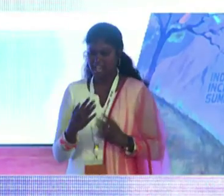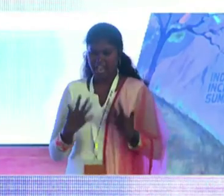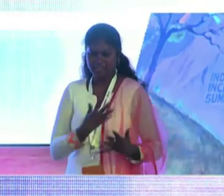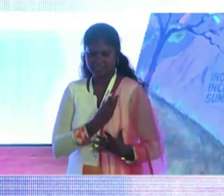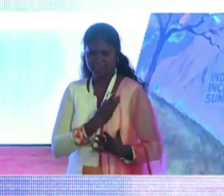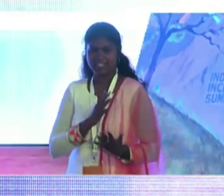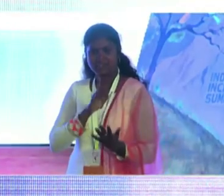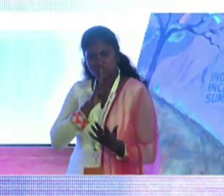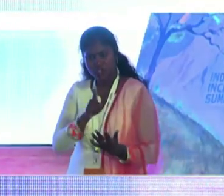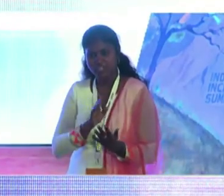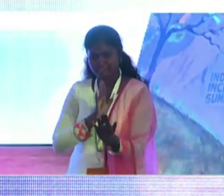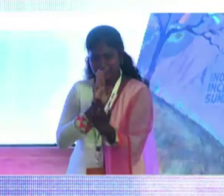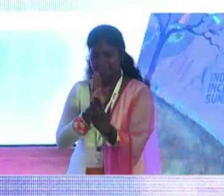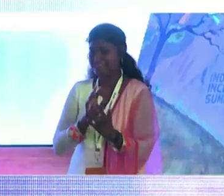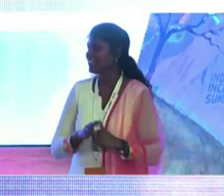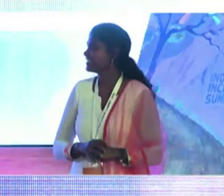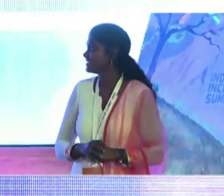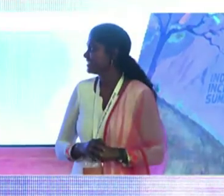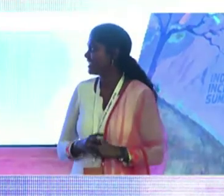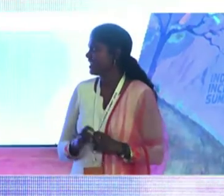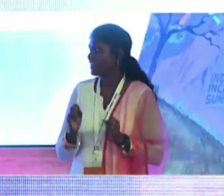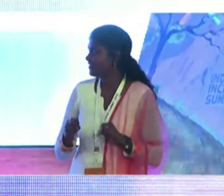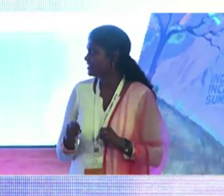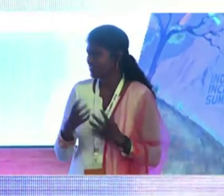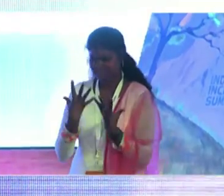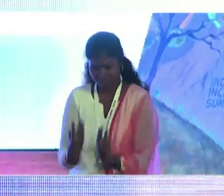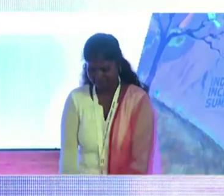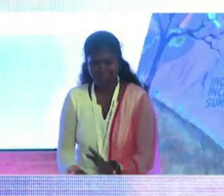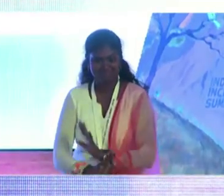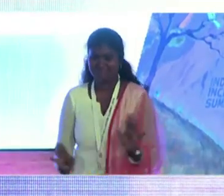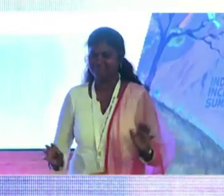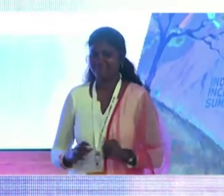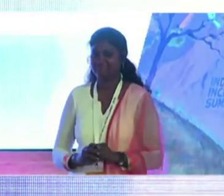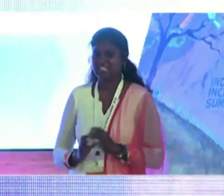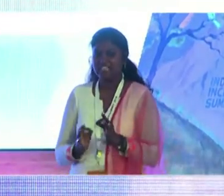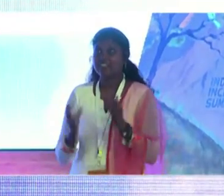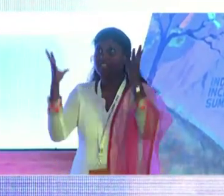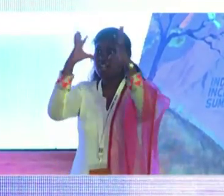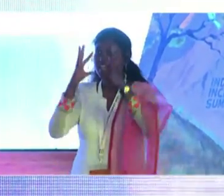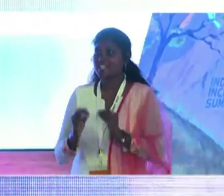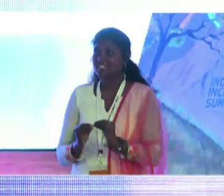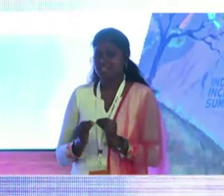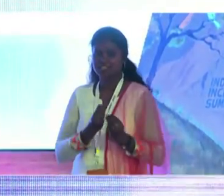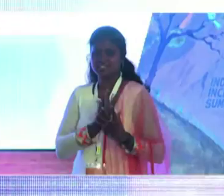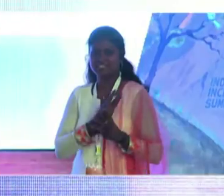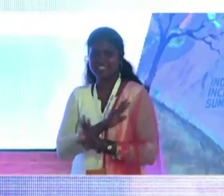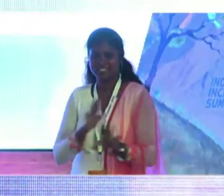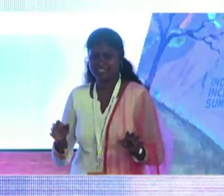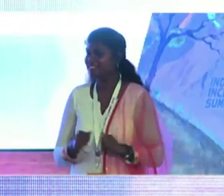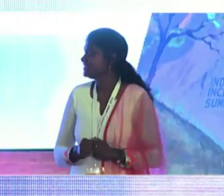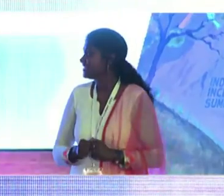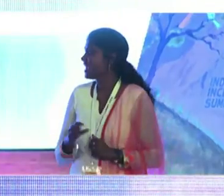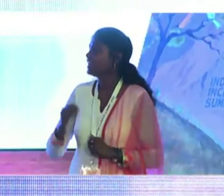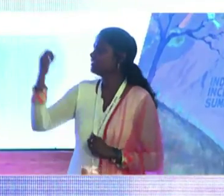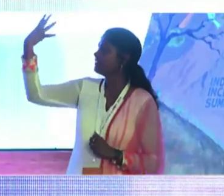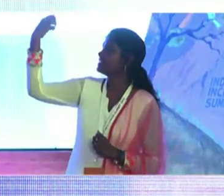blink. I know my hope will never sink. The dark is no more a scare. I will find the